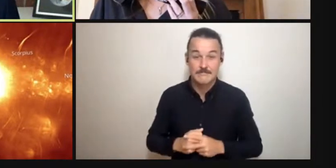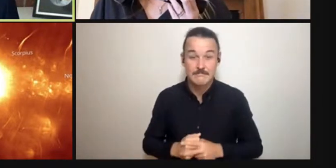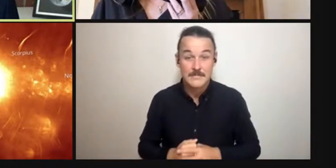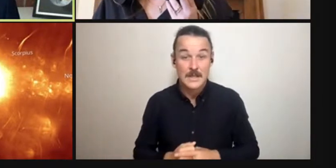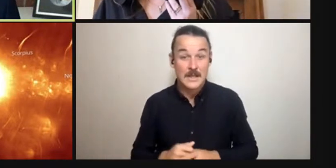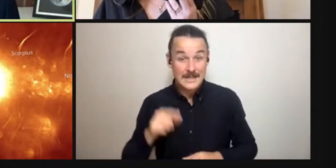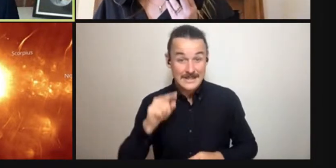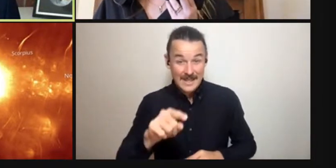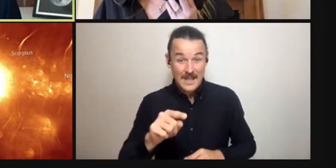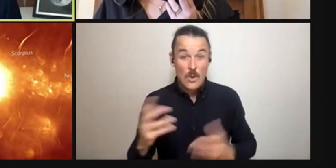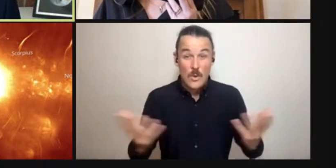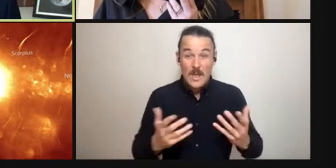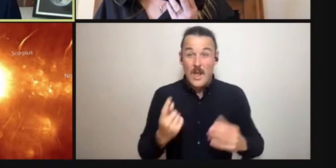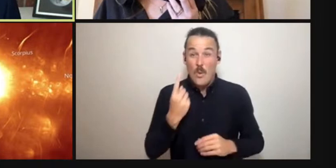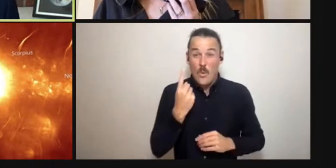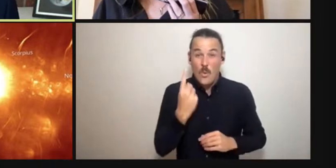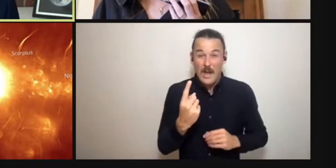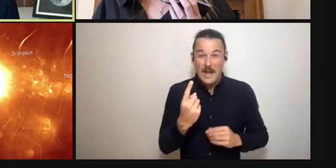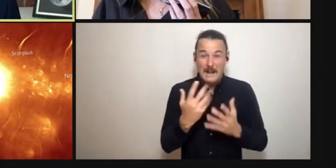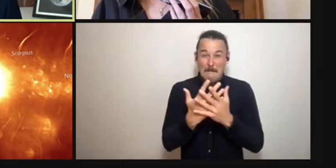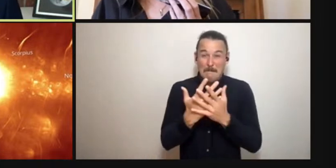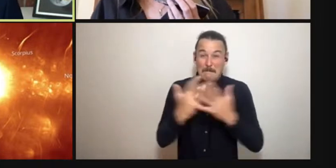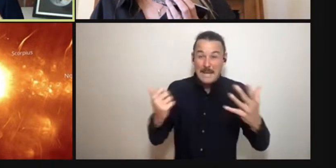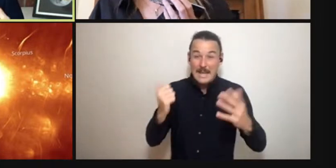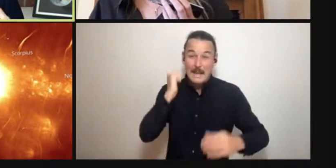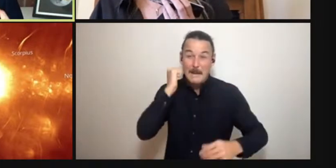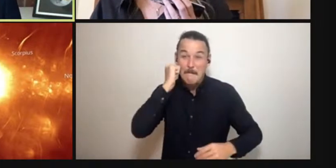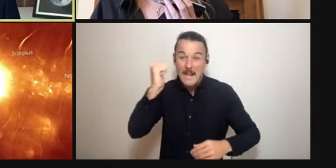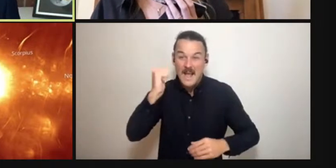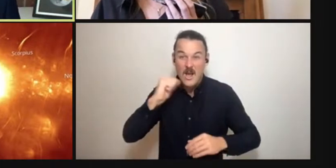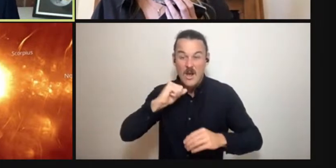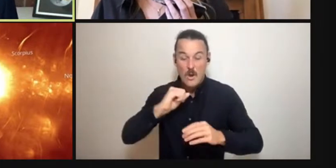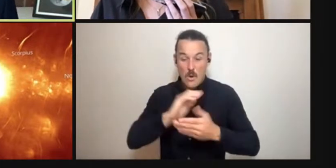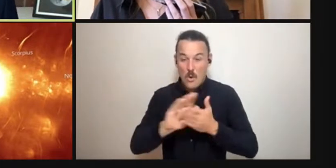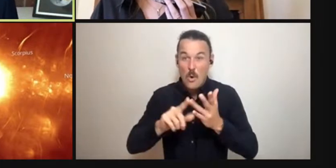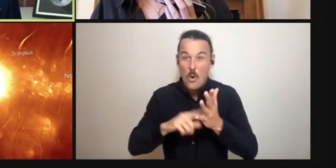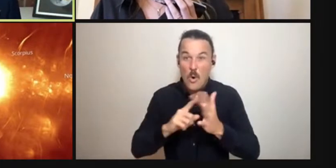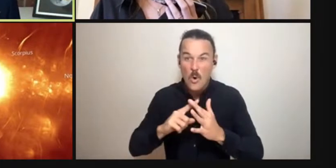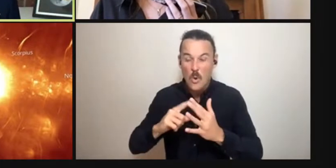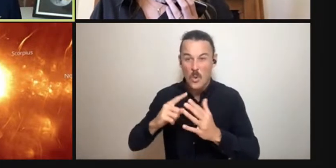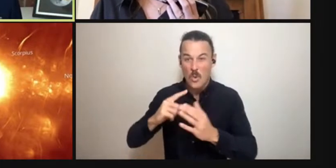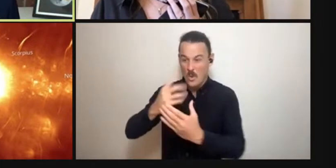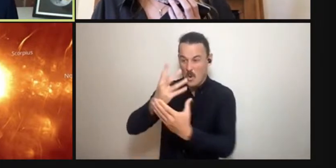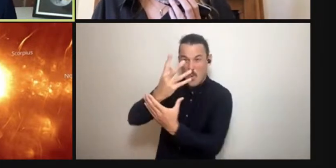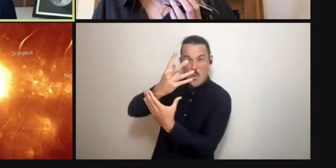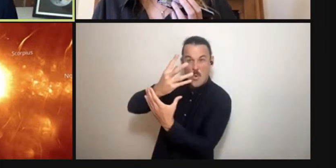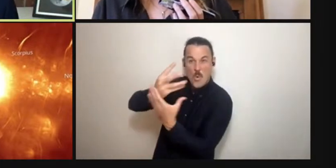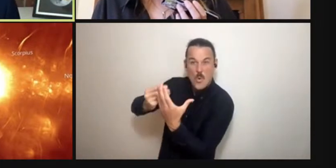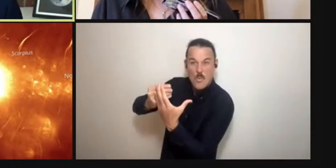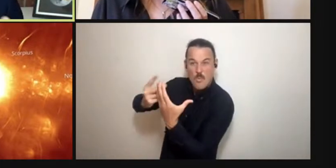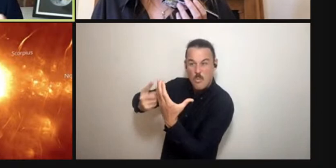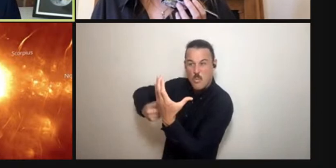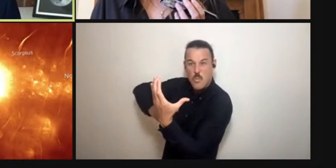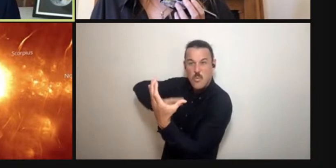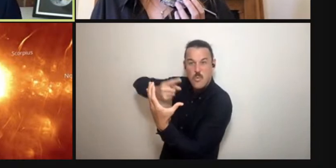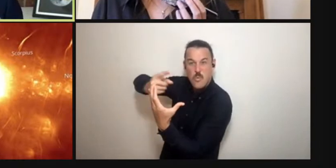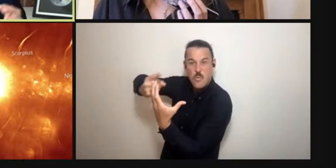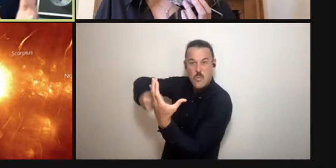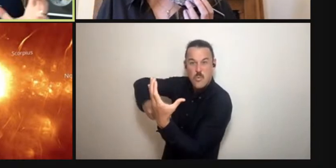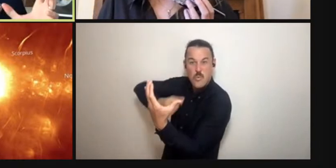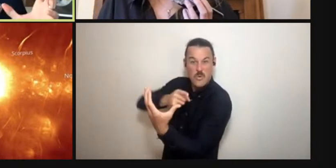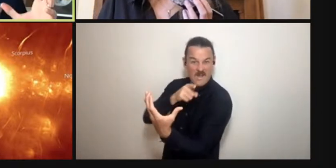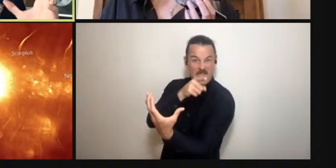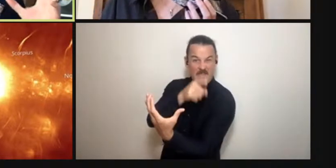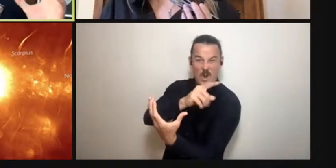a supermassive black hole. I suspect we'll get some questions about black holes, so maybe I won't answer too much at this point,